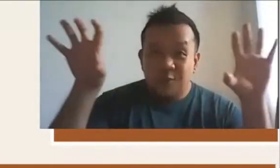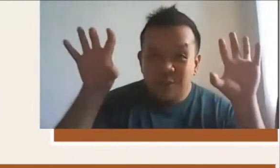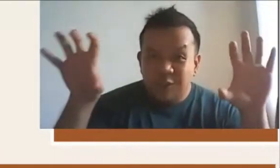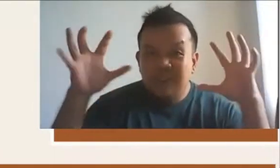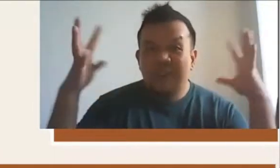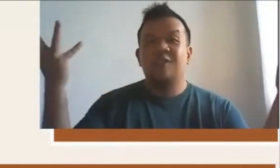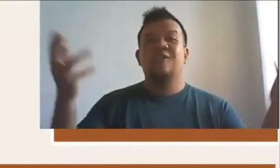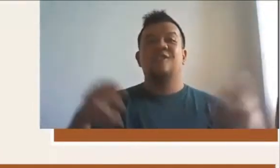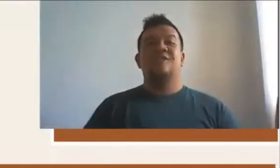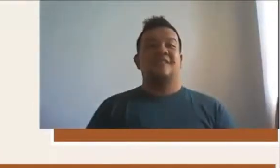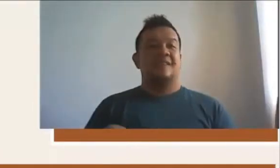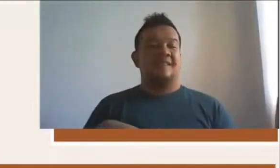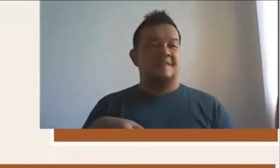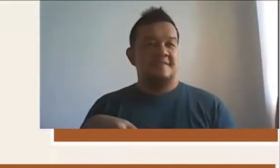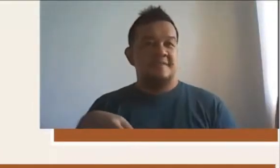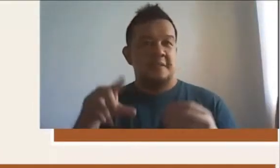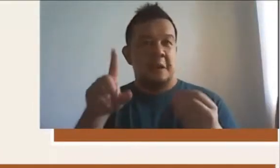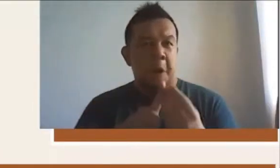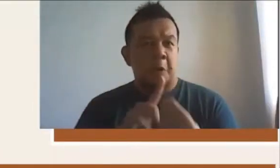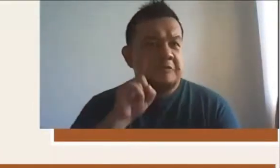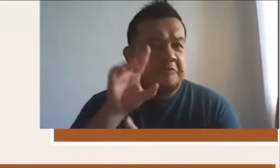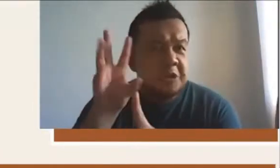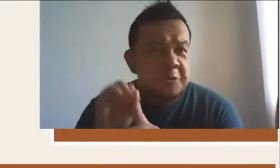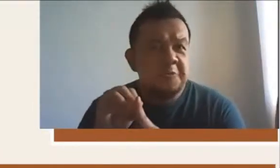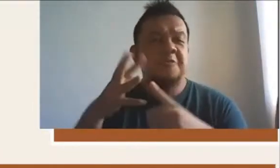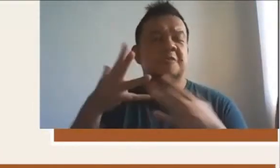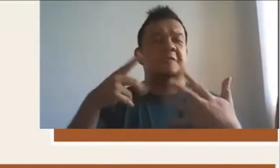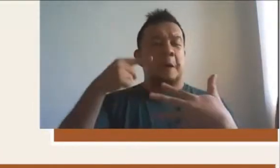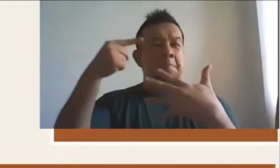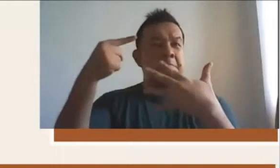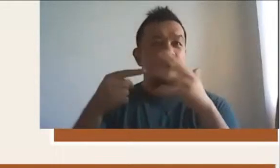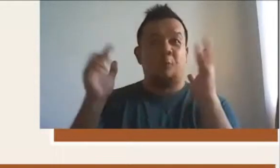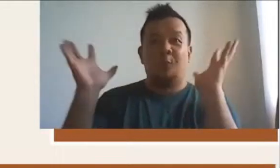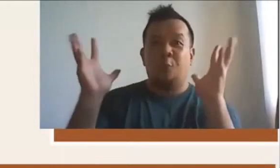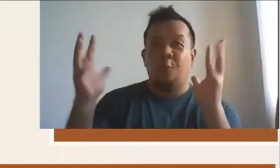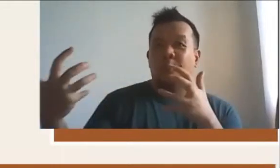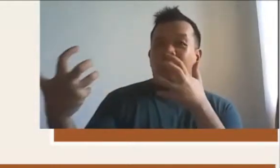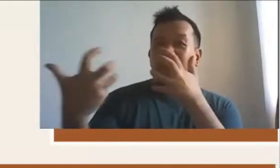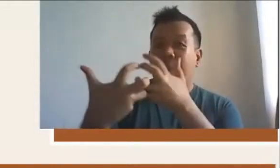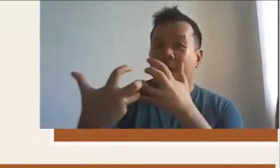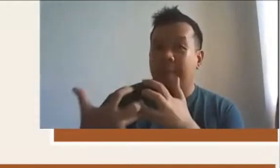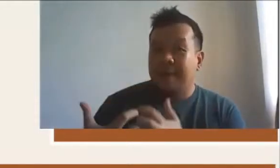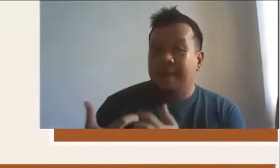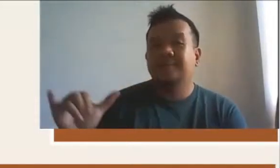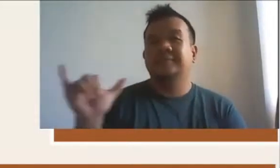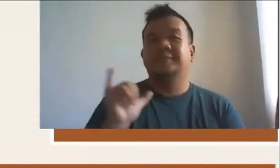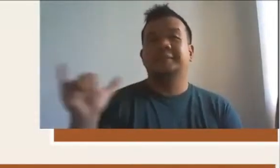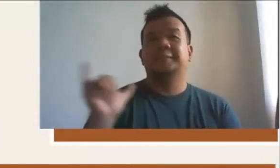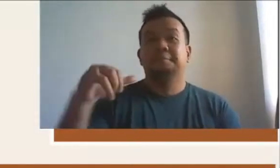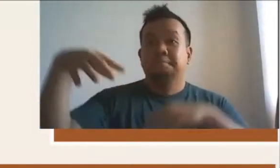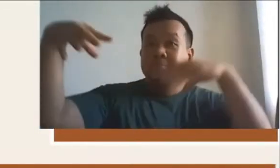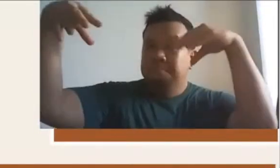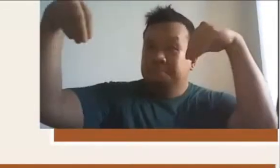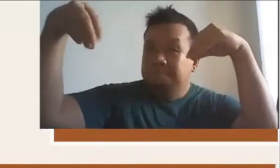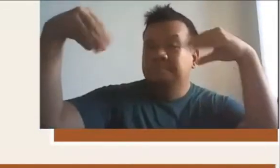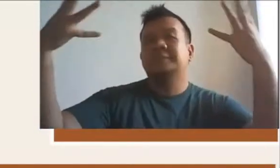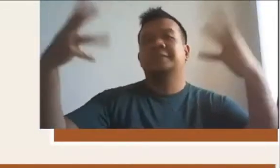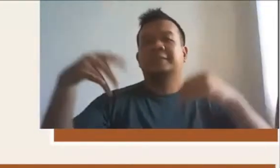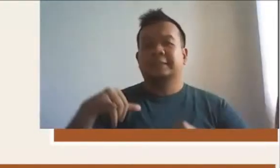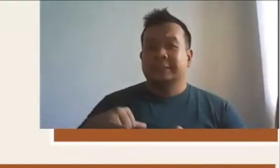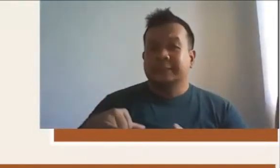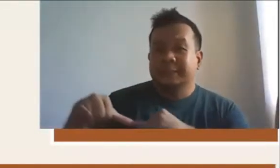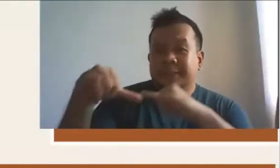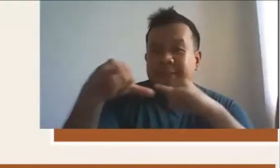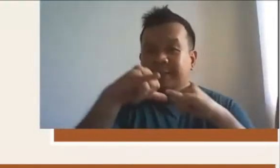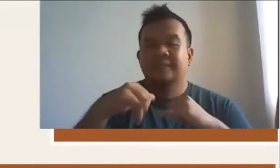mga culture. So may shared experiences are nagmamatch. Yung in terms of paggamit sa mga ilaw, may effect yan sa amin as compared to